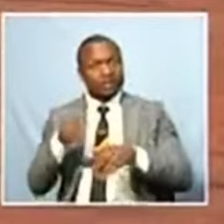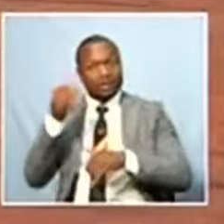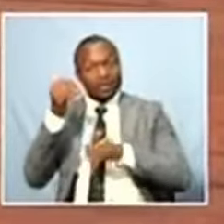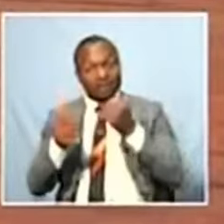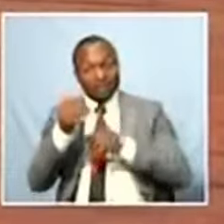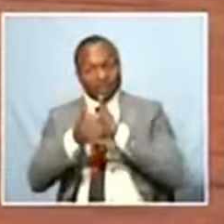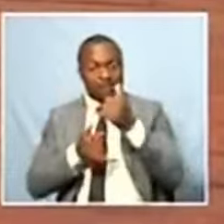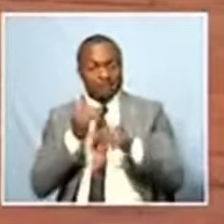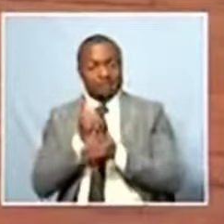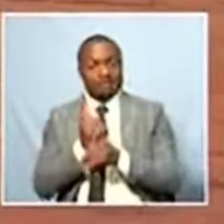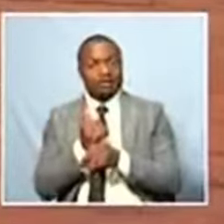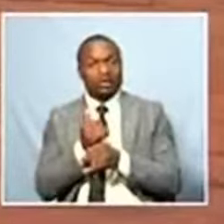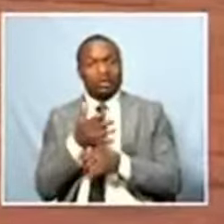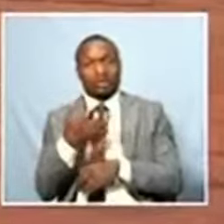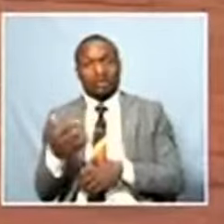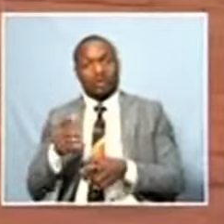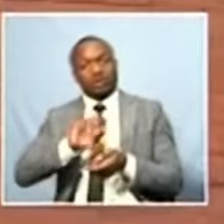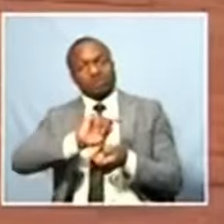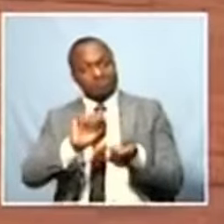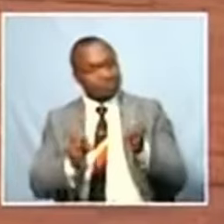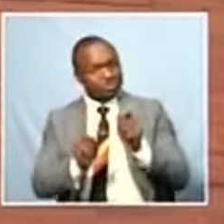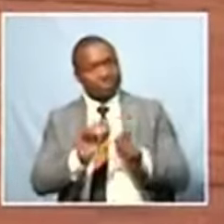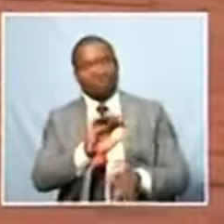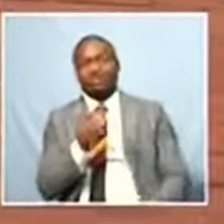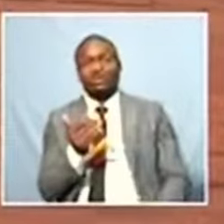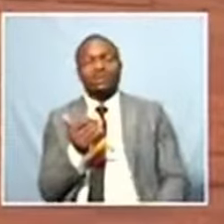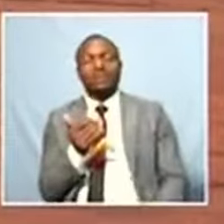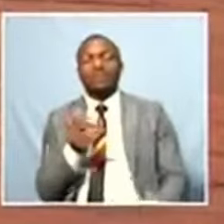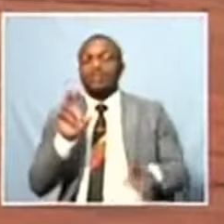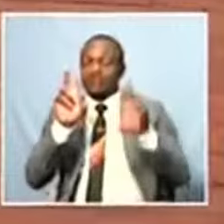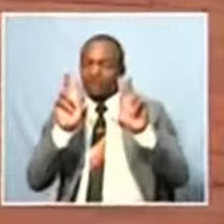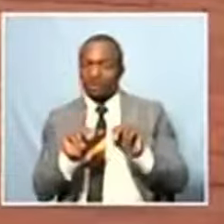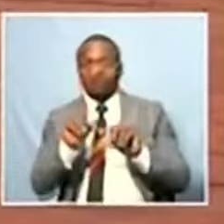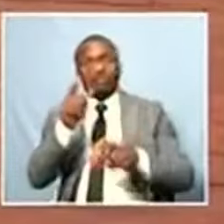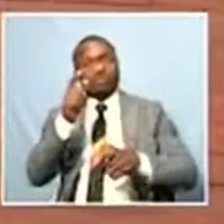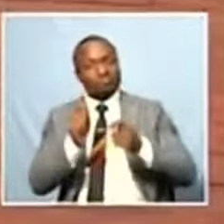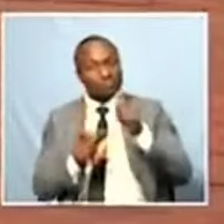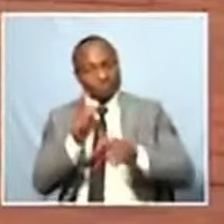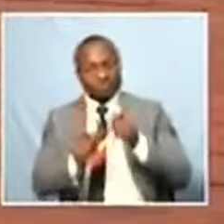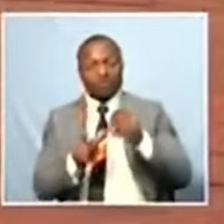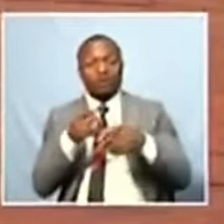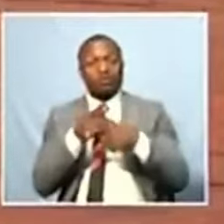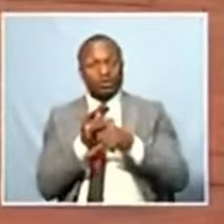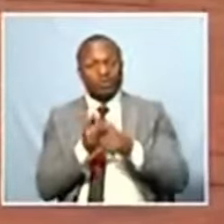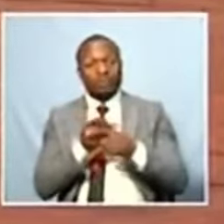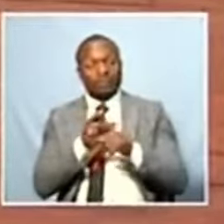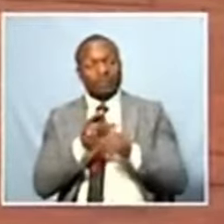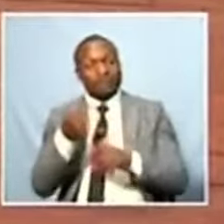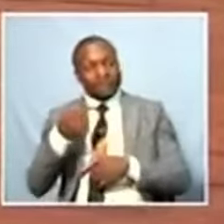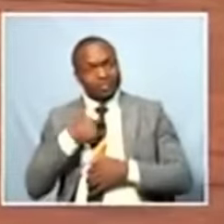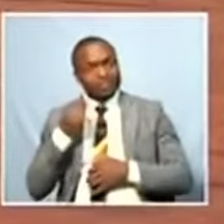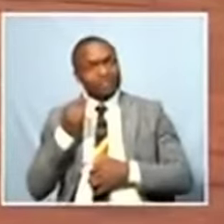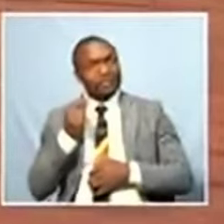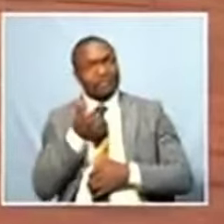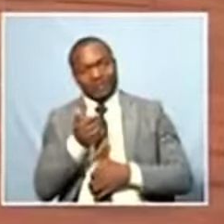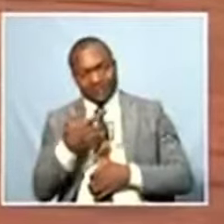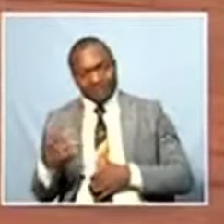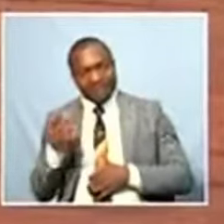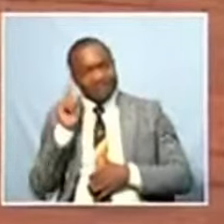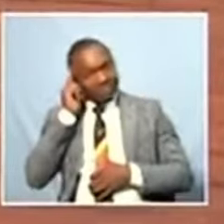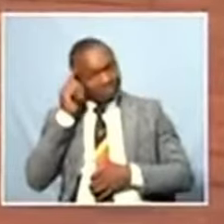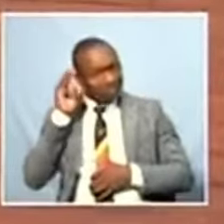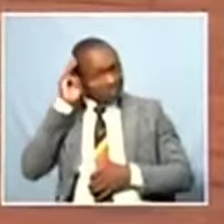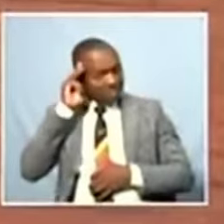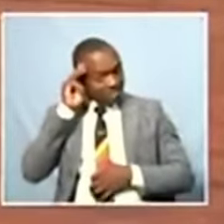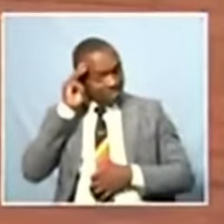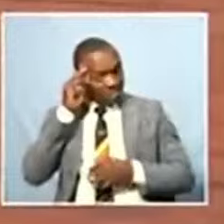of the year, the thing was reversed back. There is no milk production. If anything, I was thinking the government or the Minister of Finance